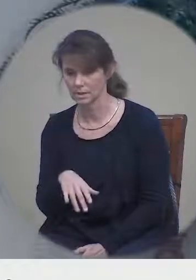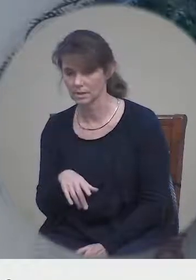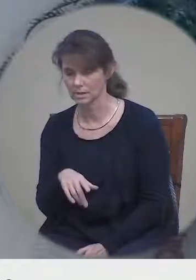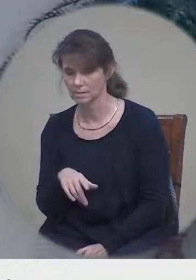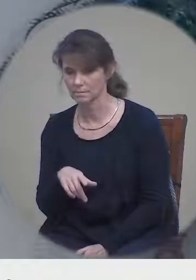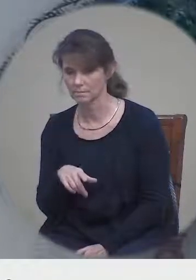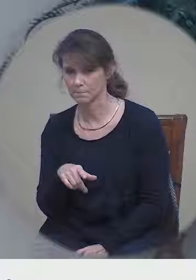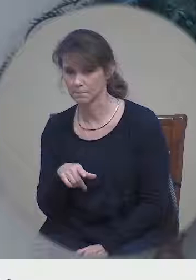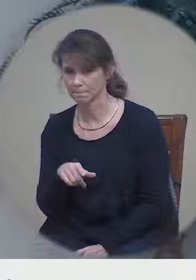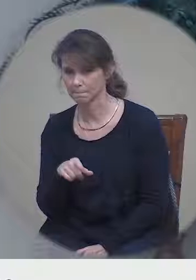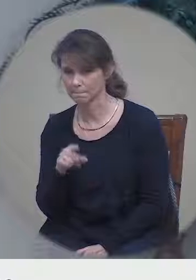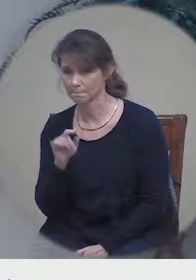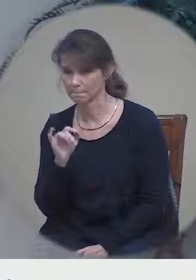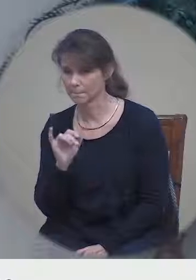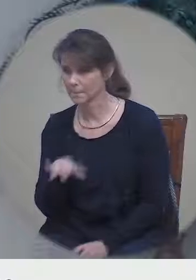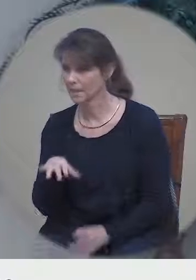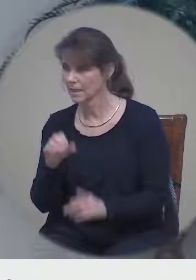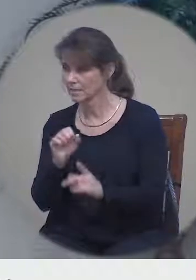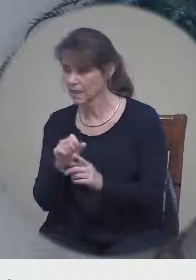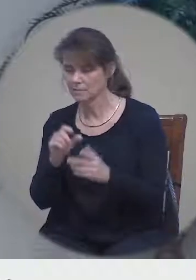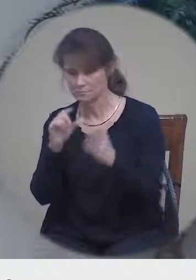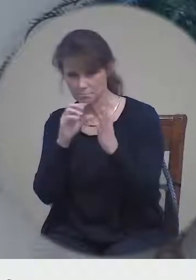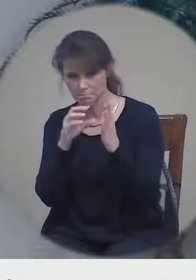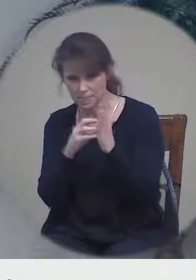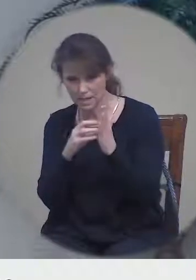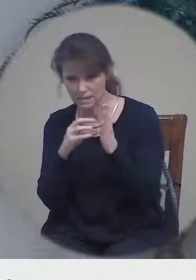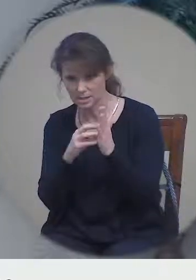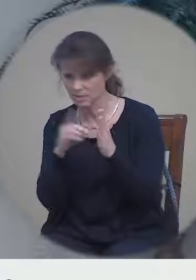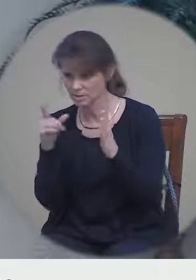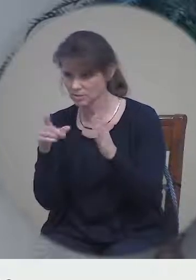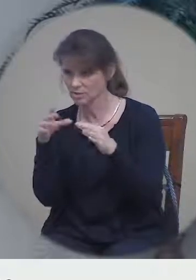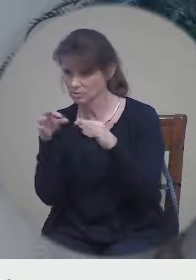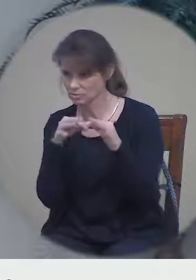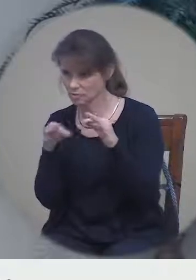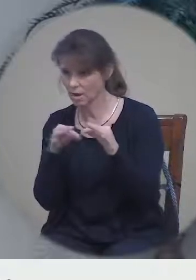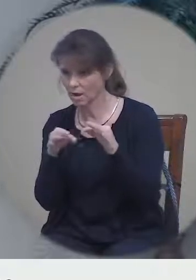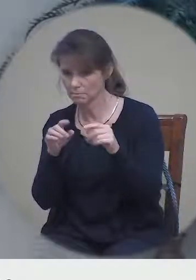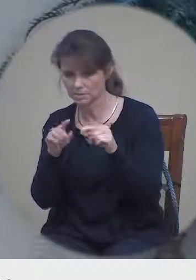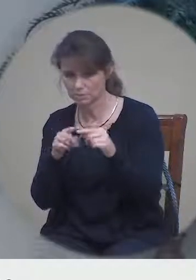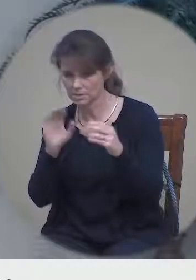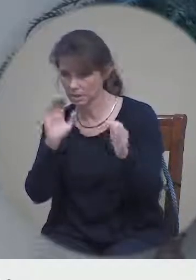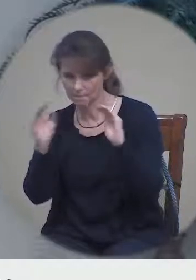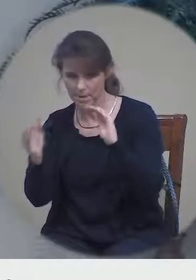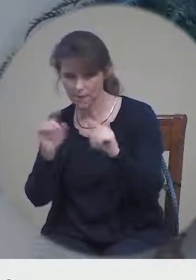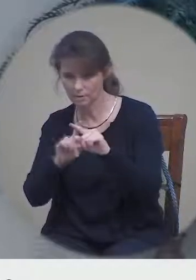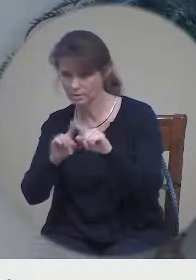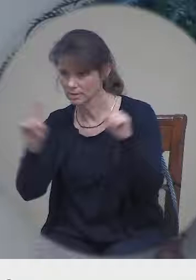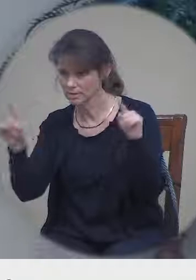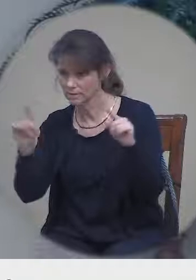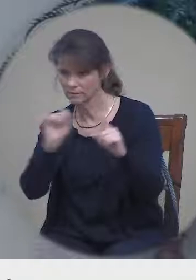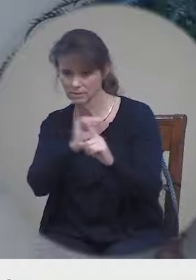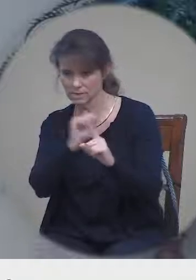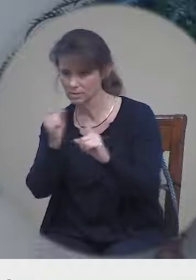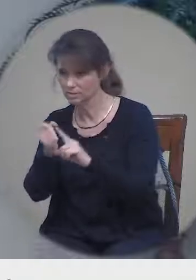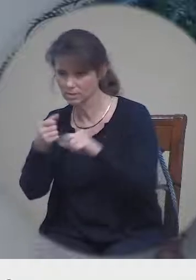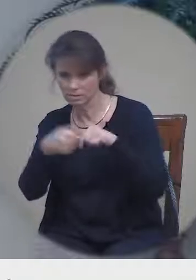used in this particular passage before we go on to the next? Anybody got a question, got a comment?